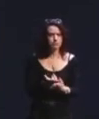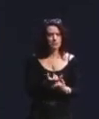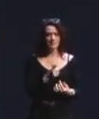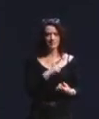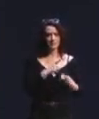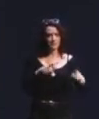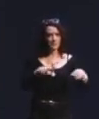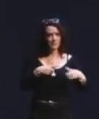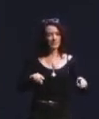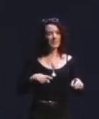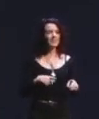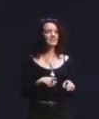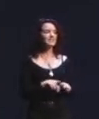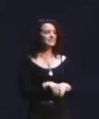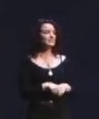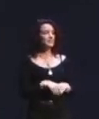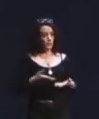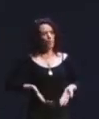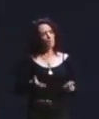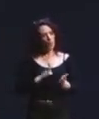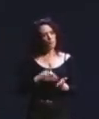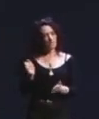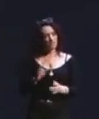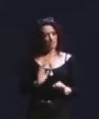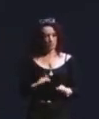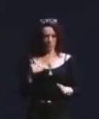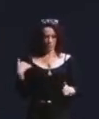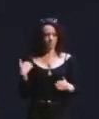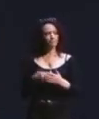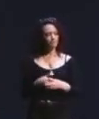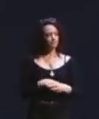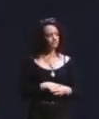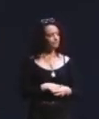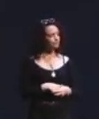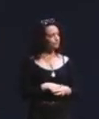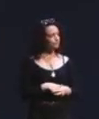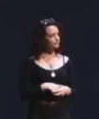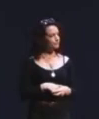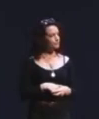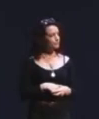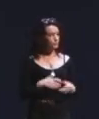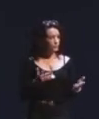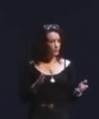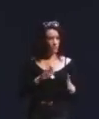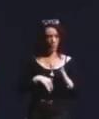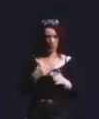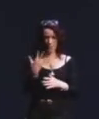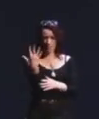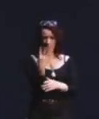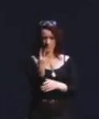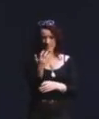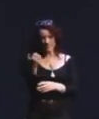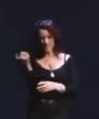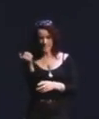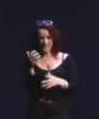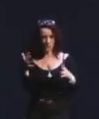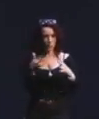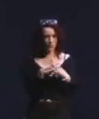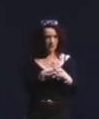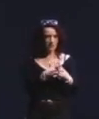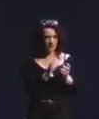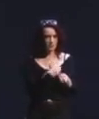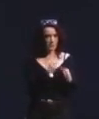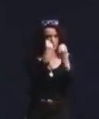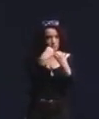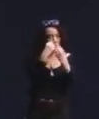parents' place of birth, even though he was born in Manchester. So for the last 15 weeks, 16 weeks, he's been